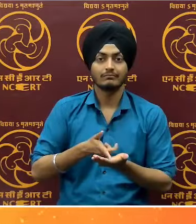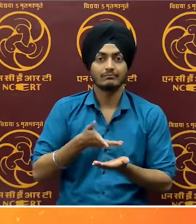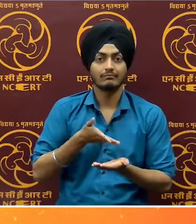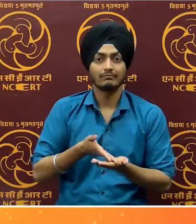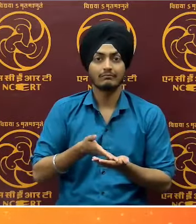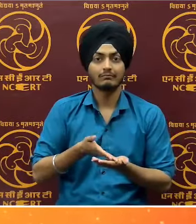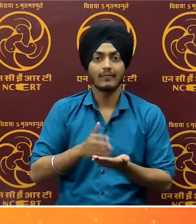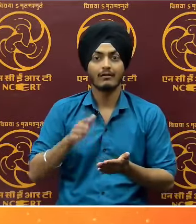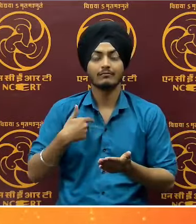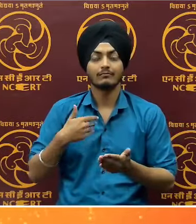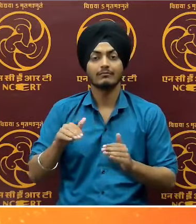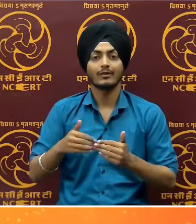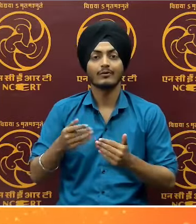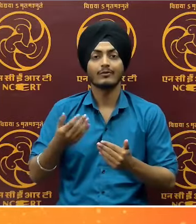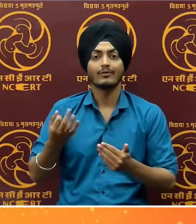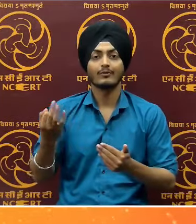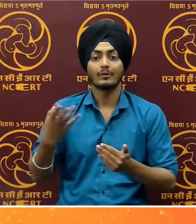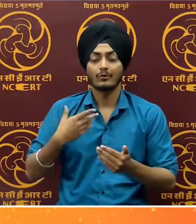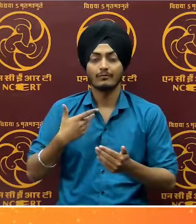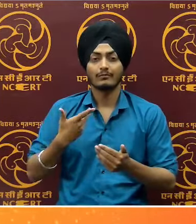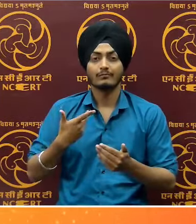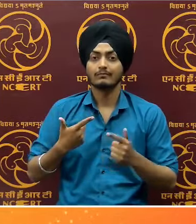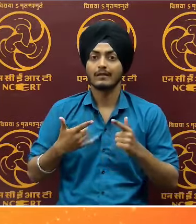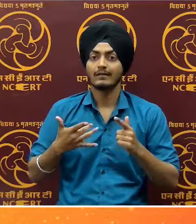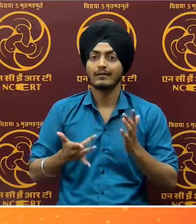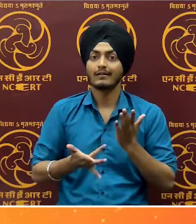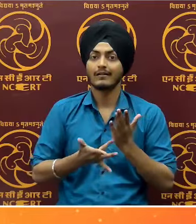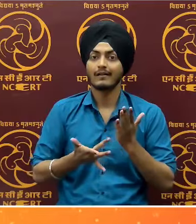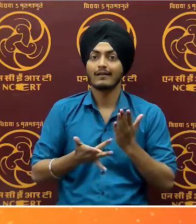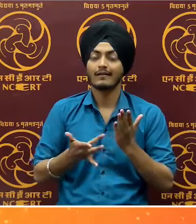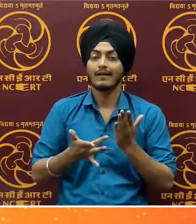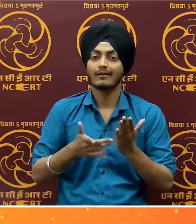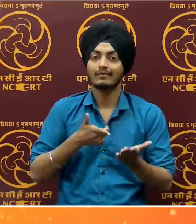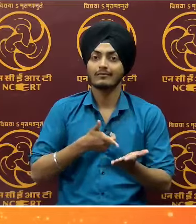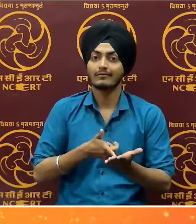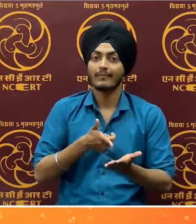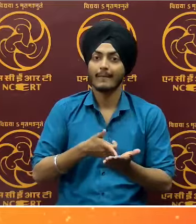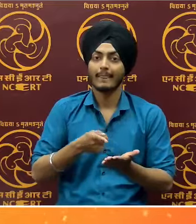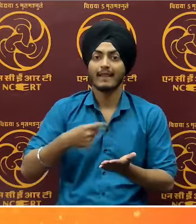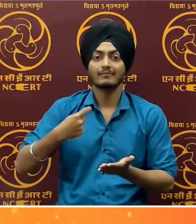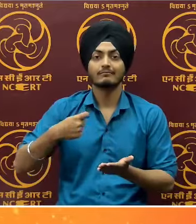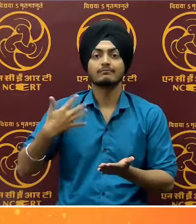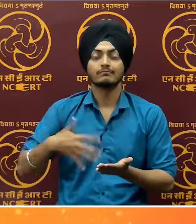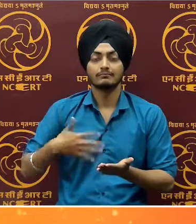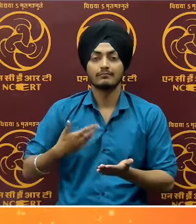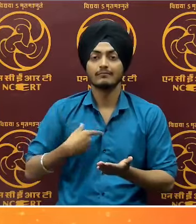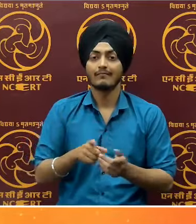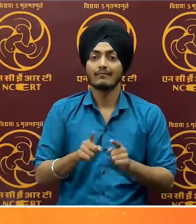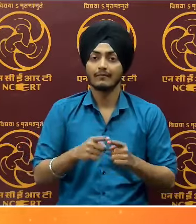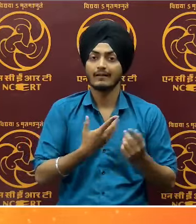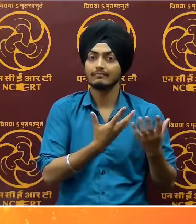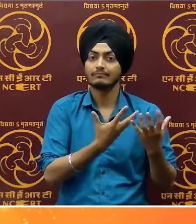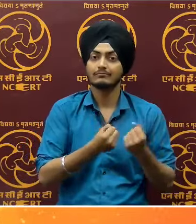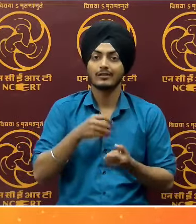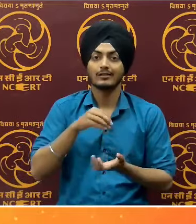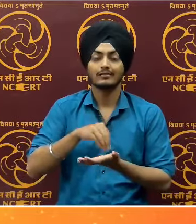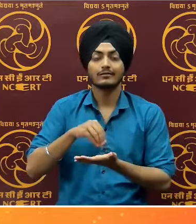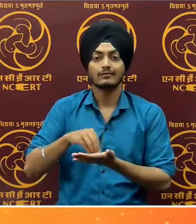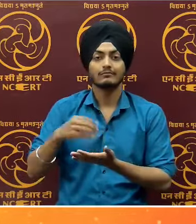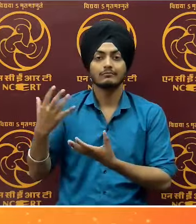the modern techniques of farming, it is expensive. They have to buy seeds,